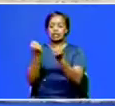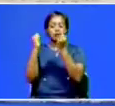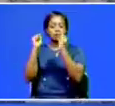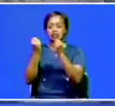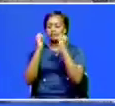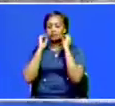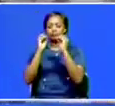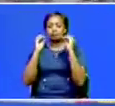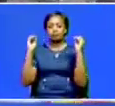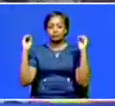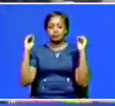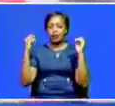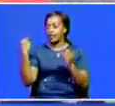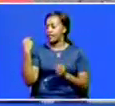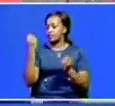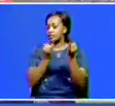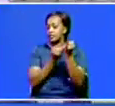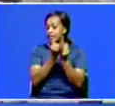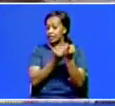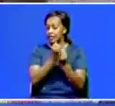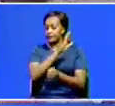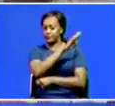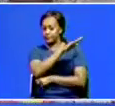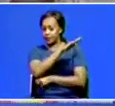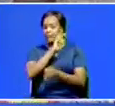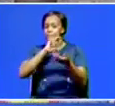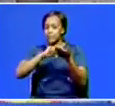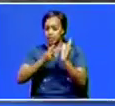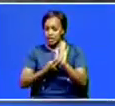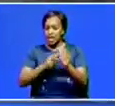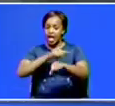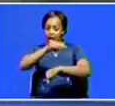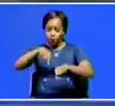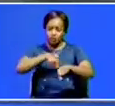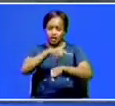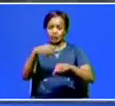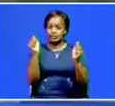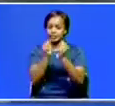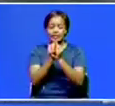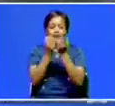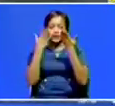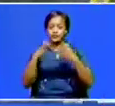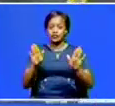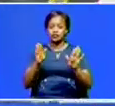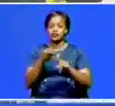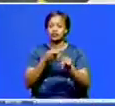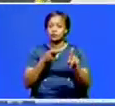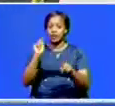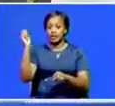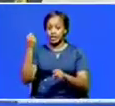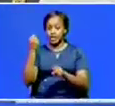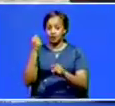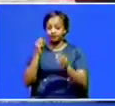collapsed building by Saturday evening, marking more than 10 hours since the Kenya Defense Forces Disaster Response